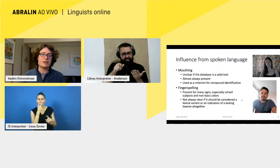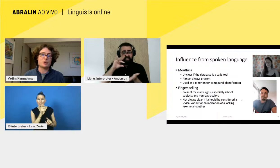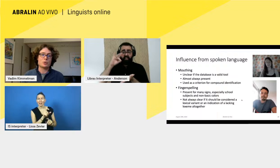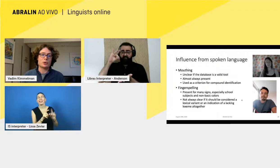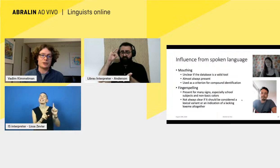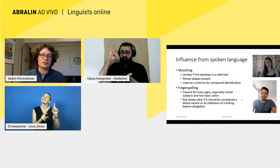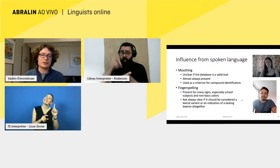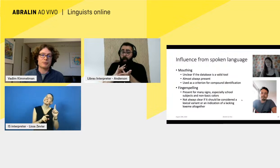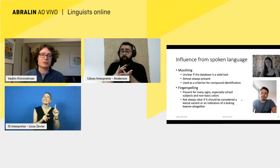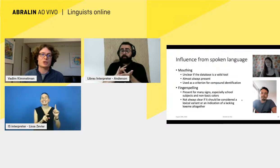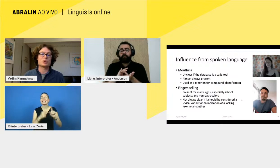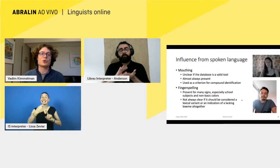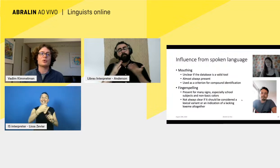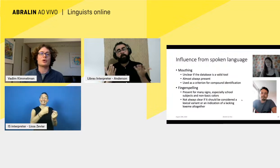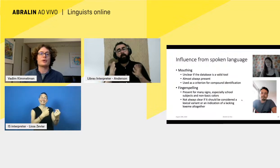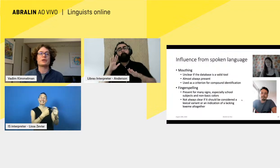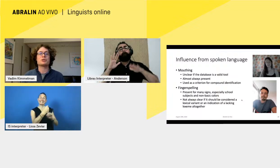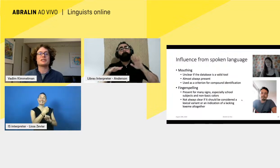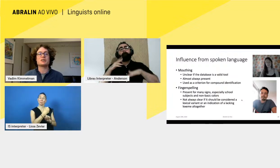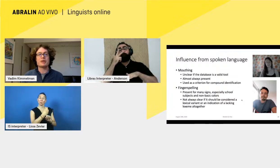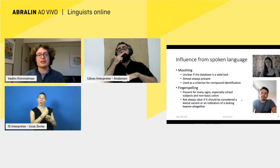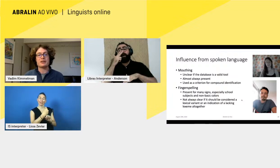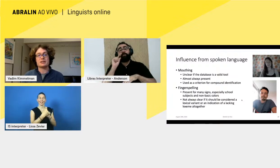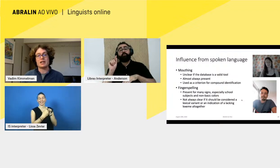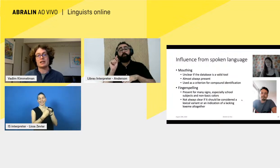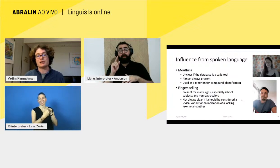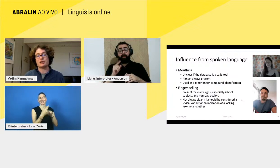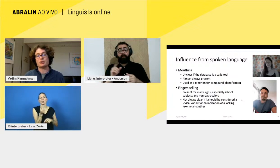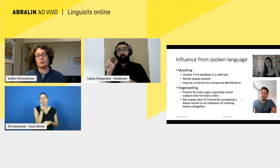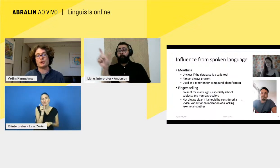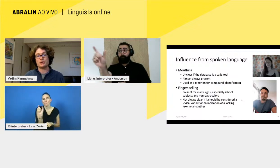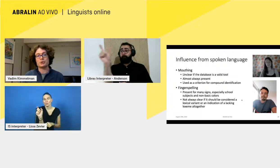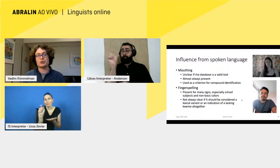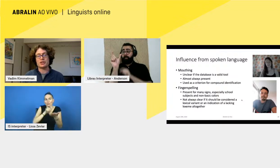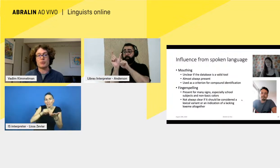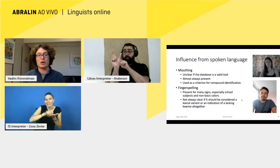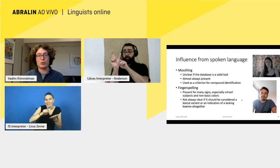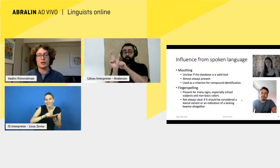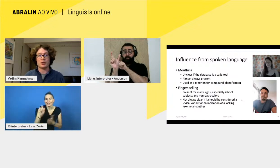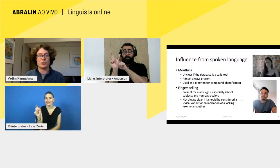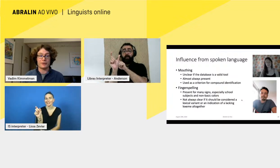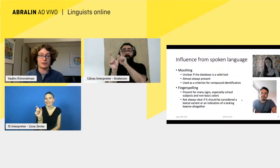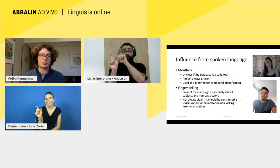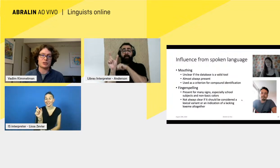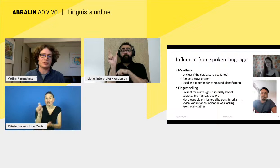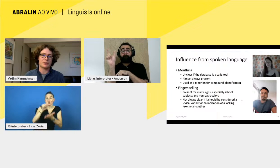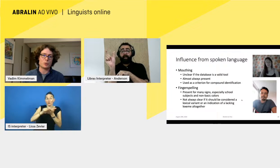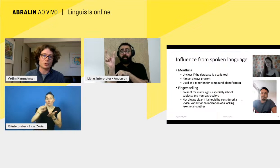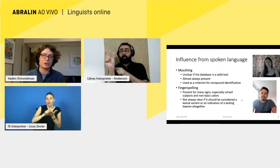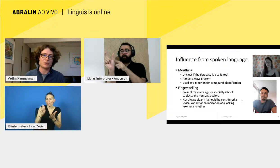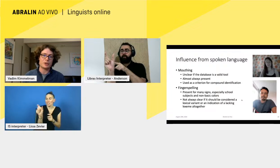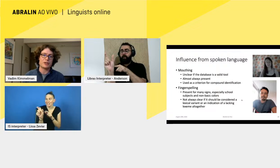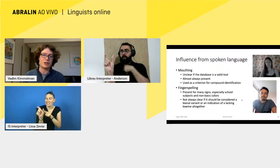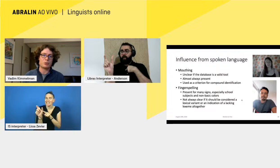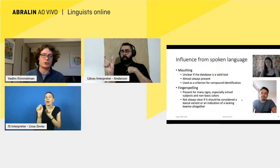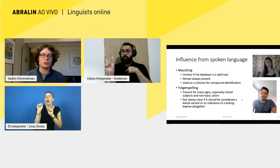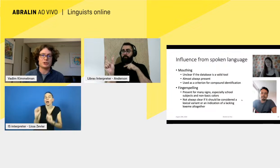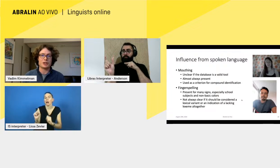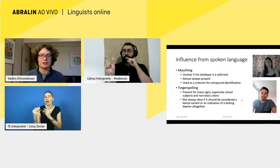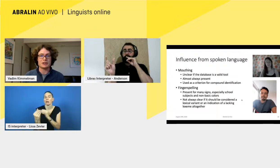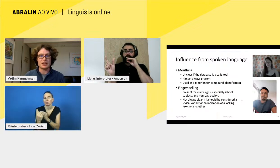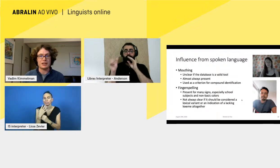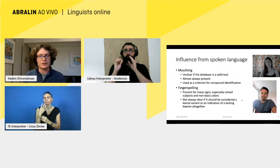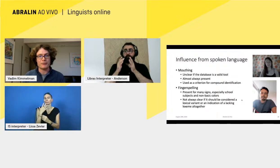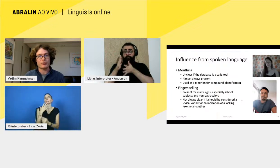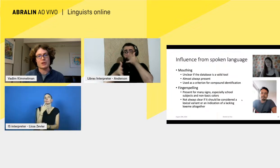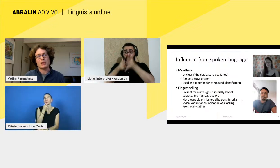were written words. So we could expect the signers to produce the mouthing of the specific word when they are